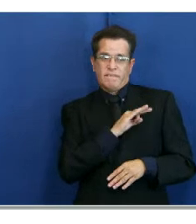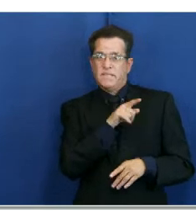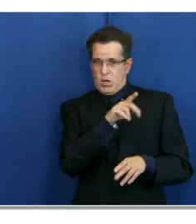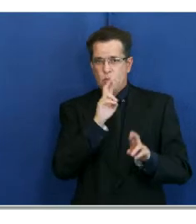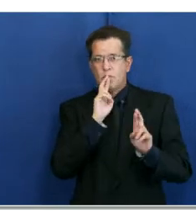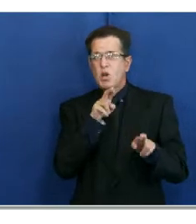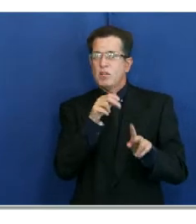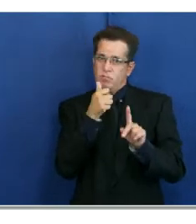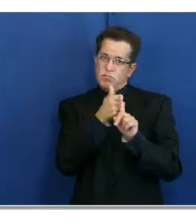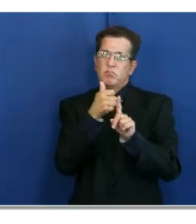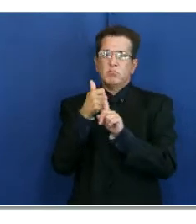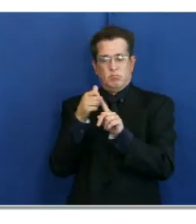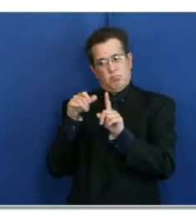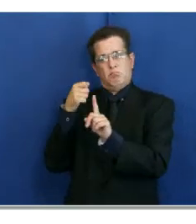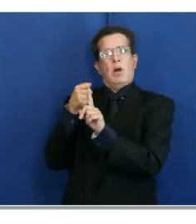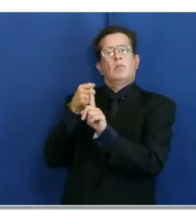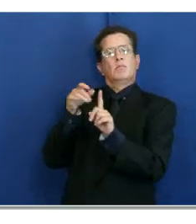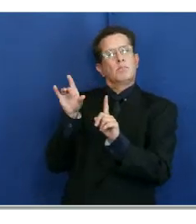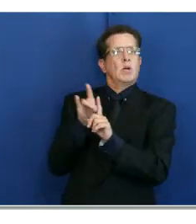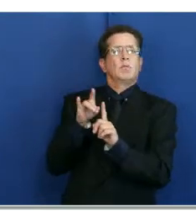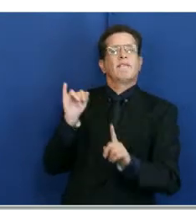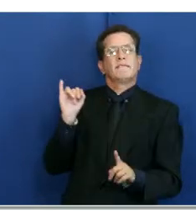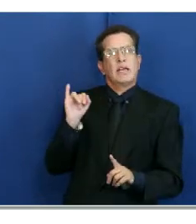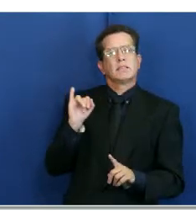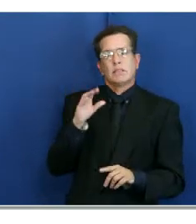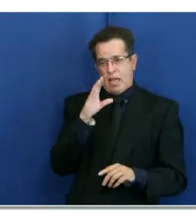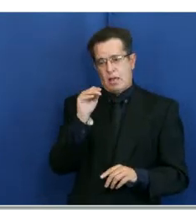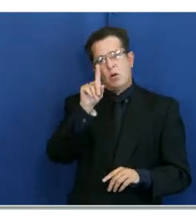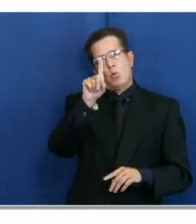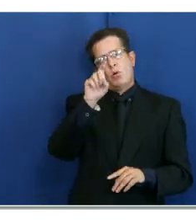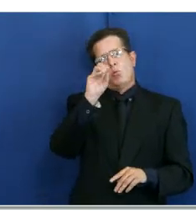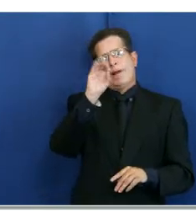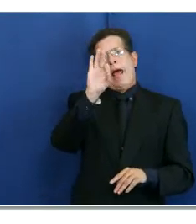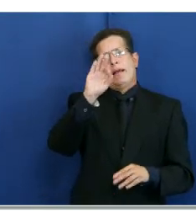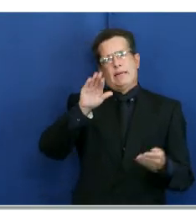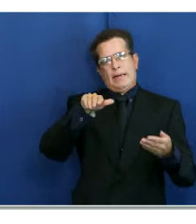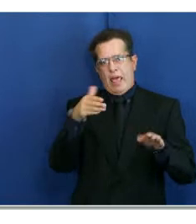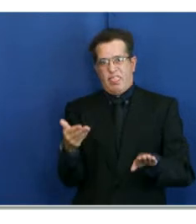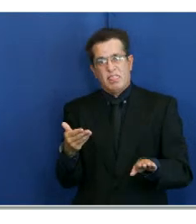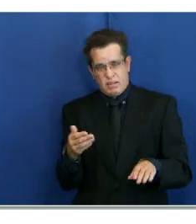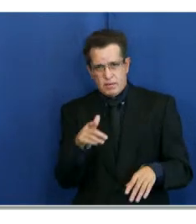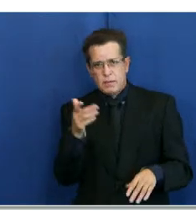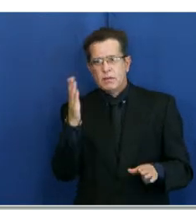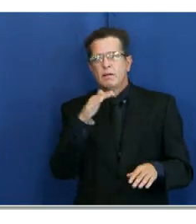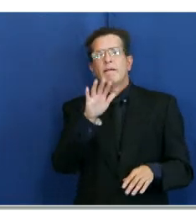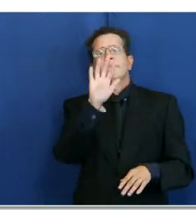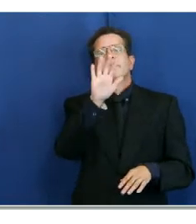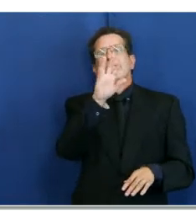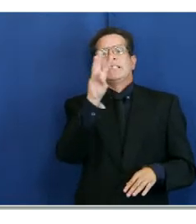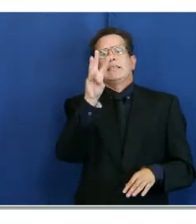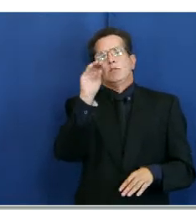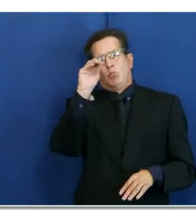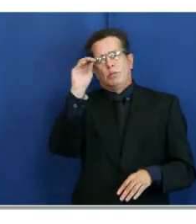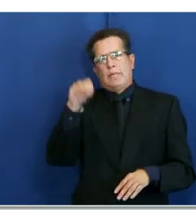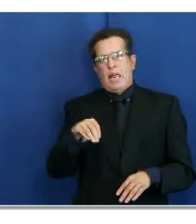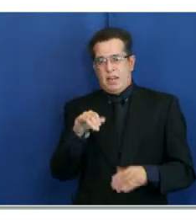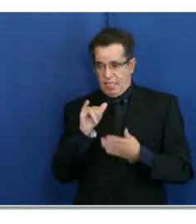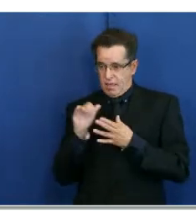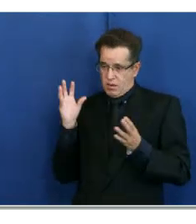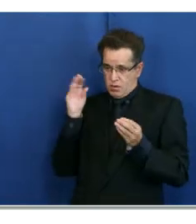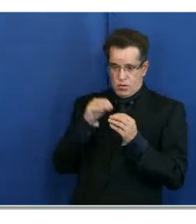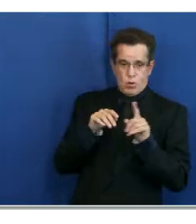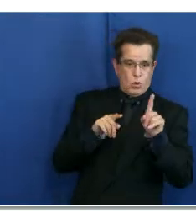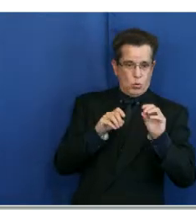reported, which includes 109 deaths. And lastly, 67 or 56% of the